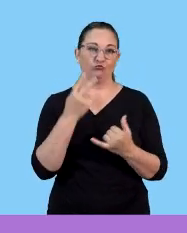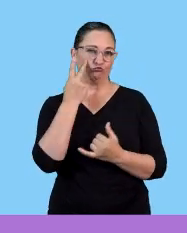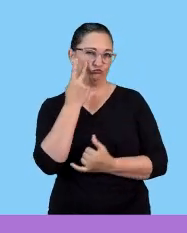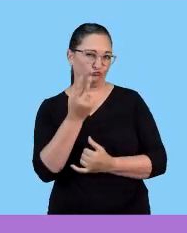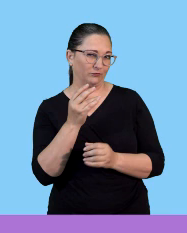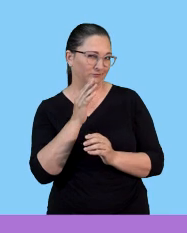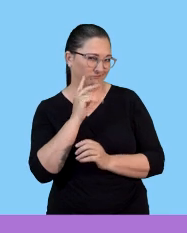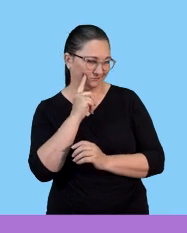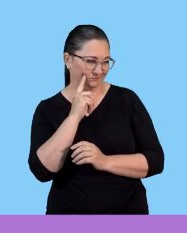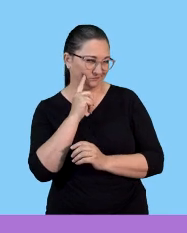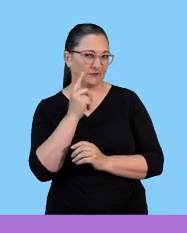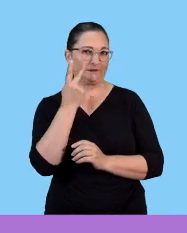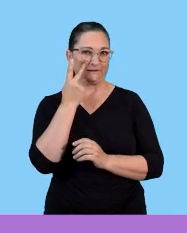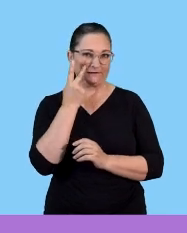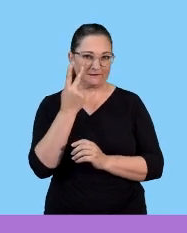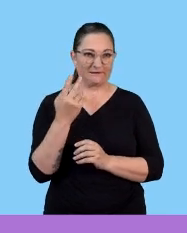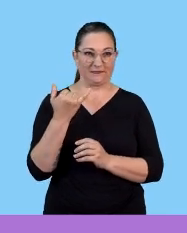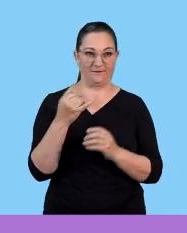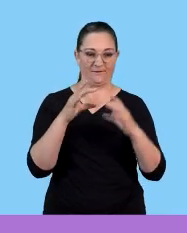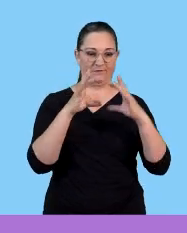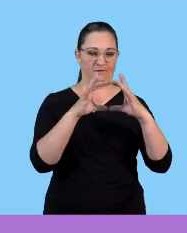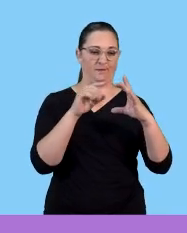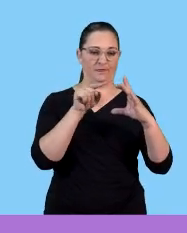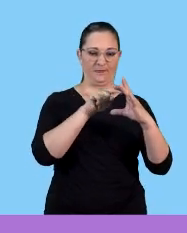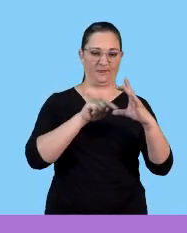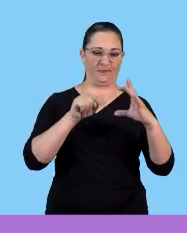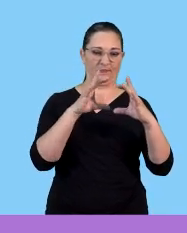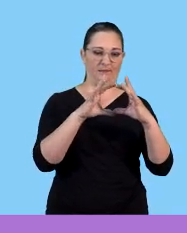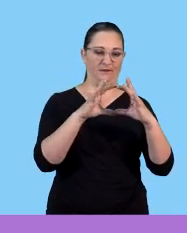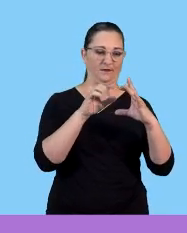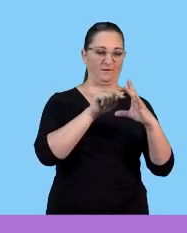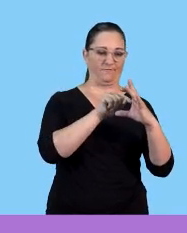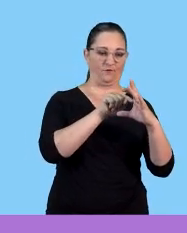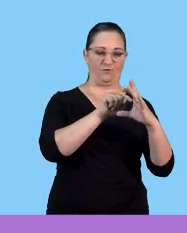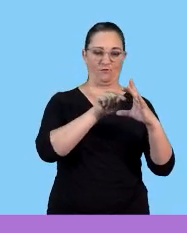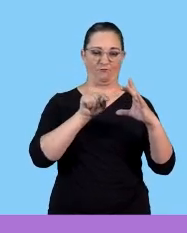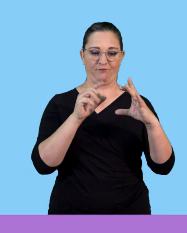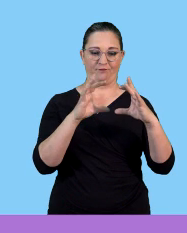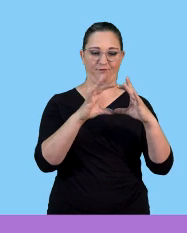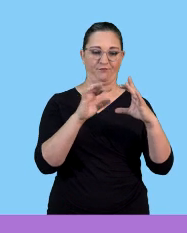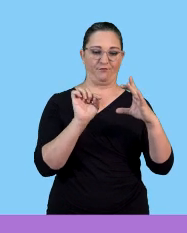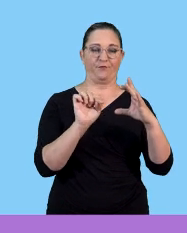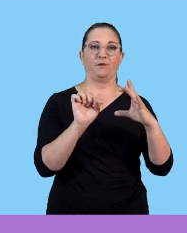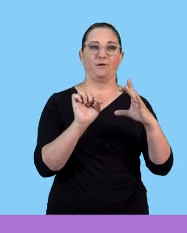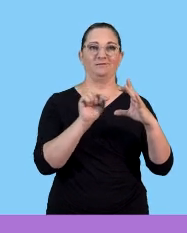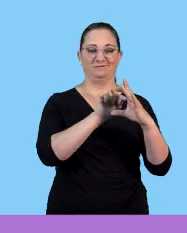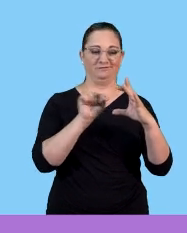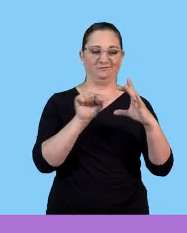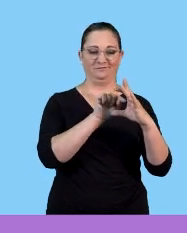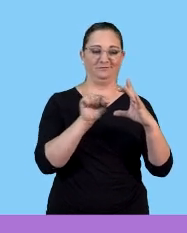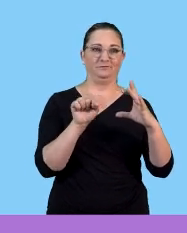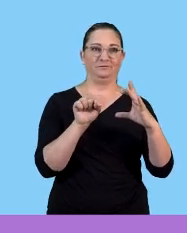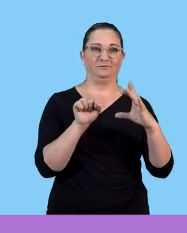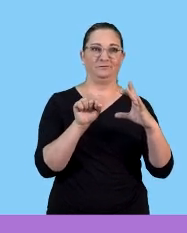now? If you look very carefully here, for this particular example, the diameter fits from one end